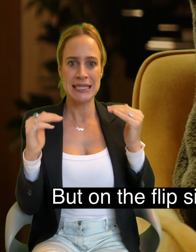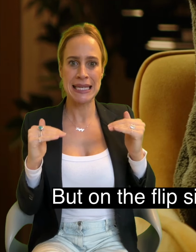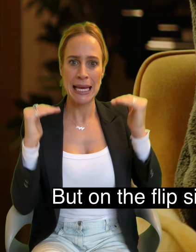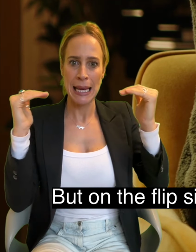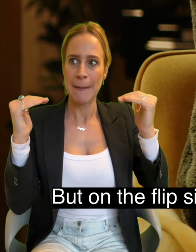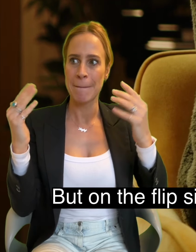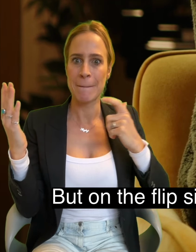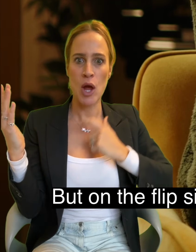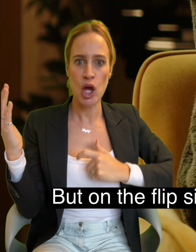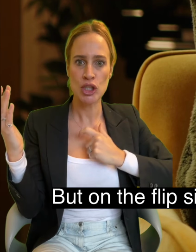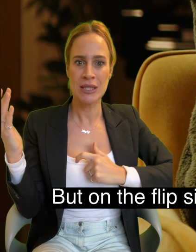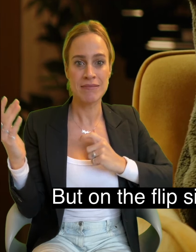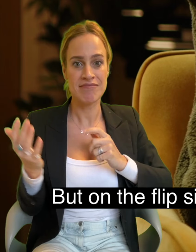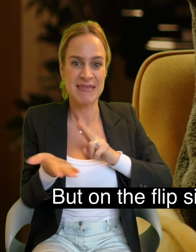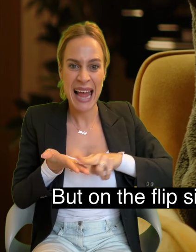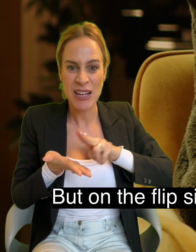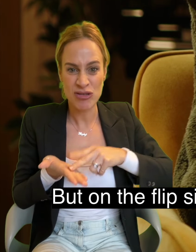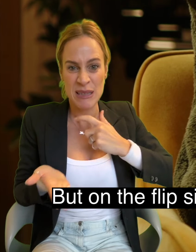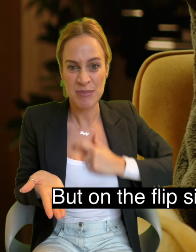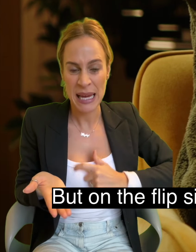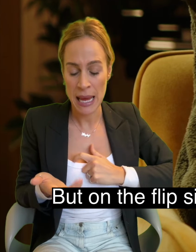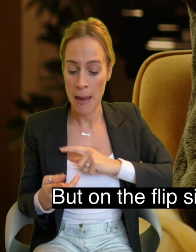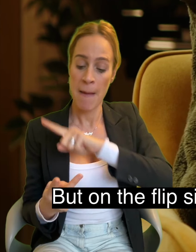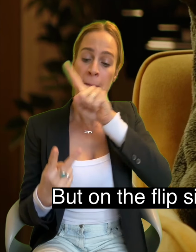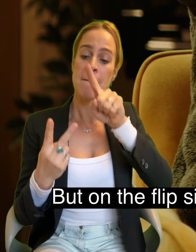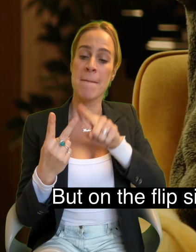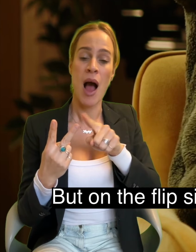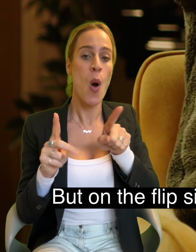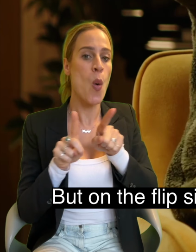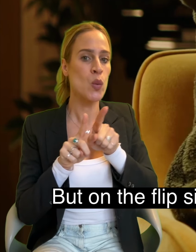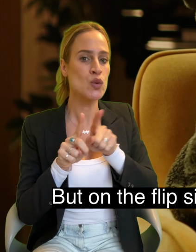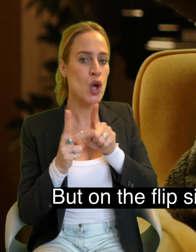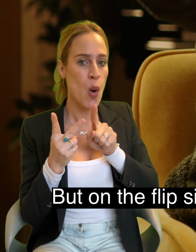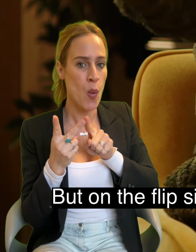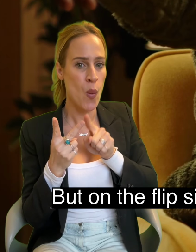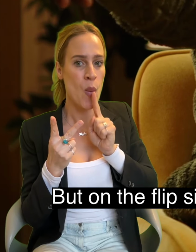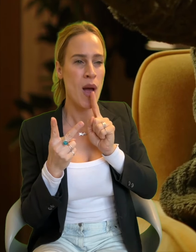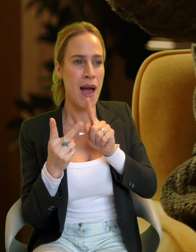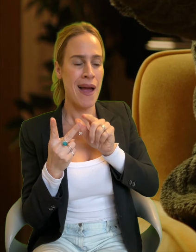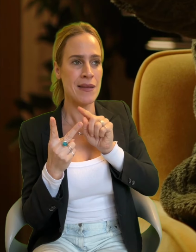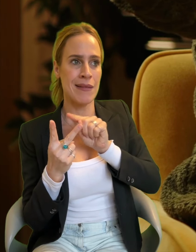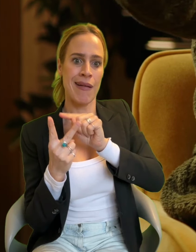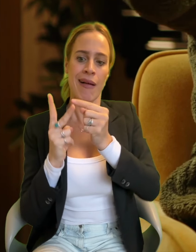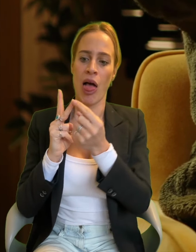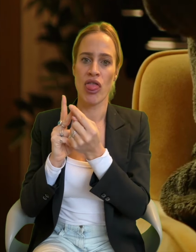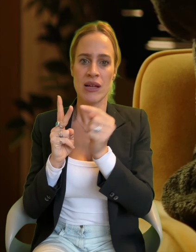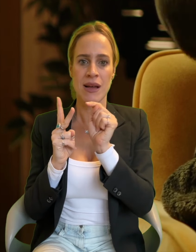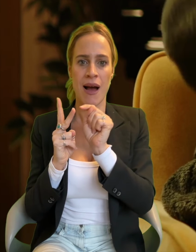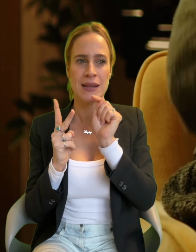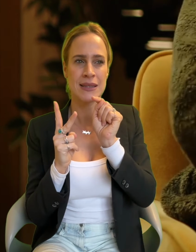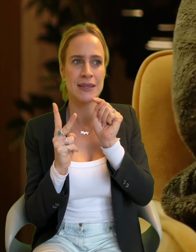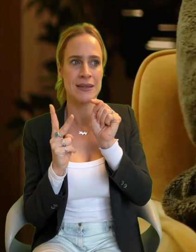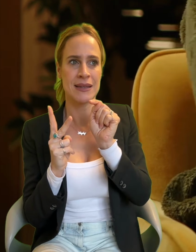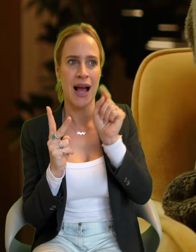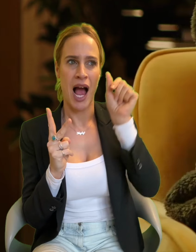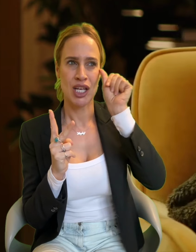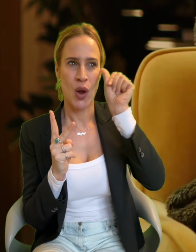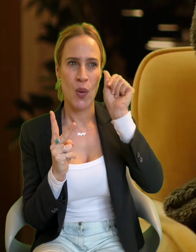me. But on the flip side of that, I'm like that because I know what it's like on the other side of the coin. You can't do what I